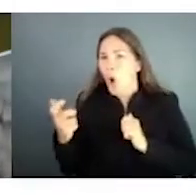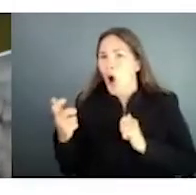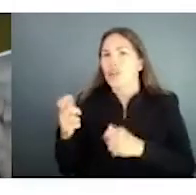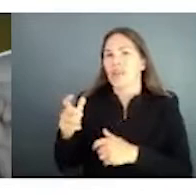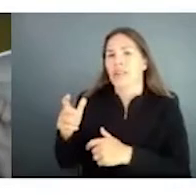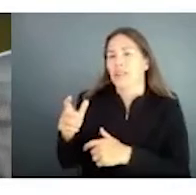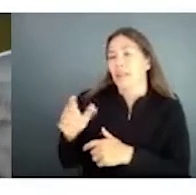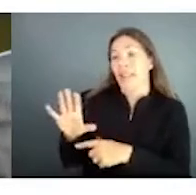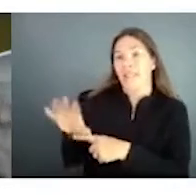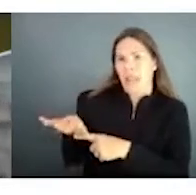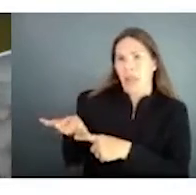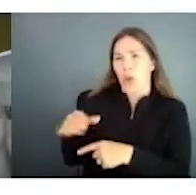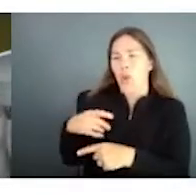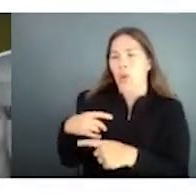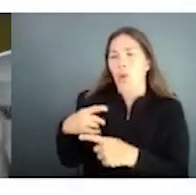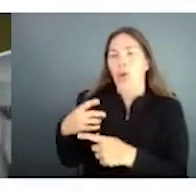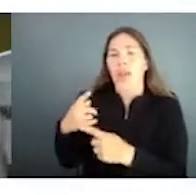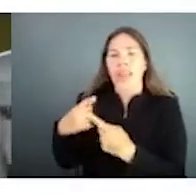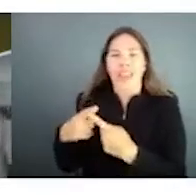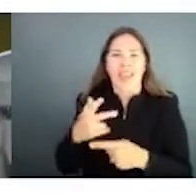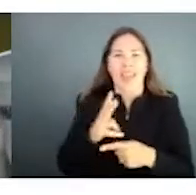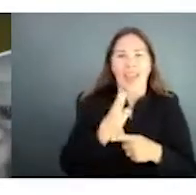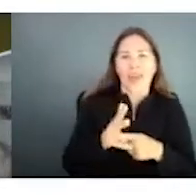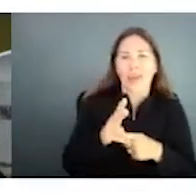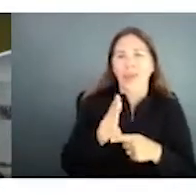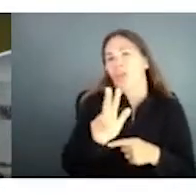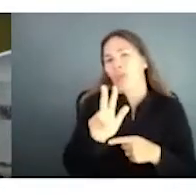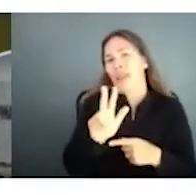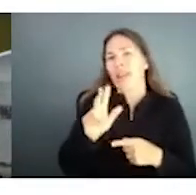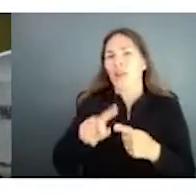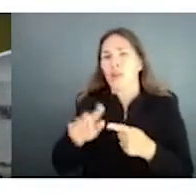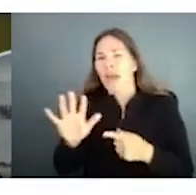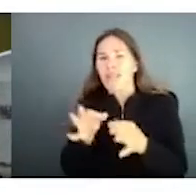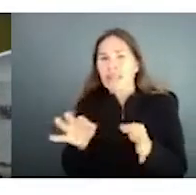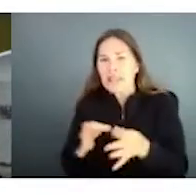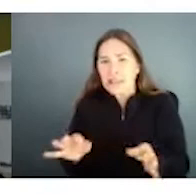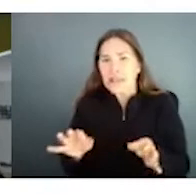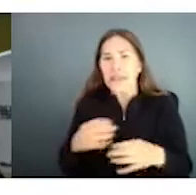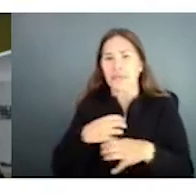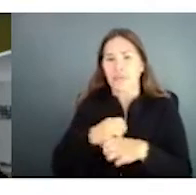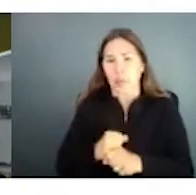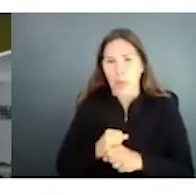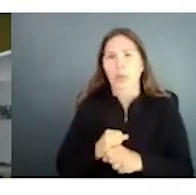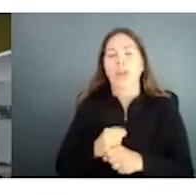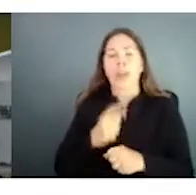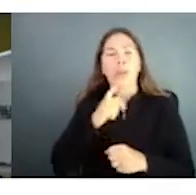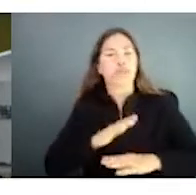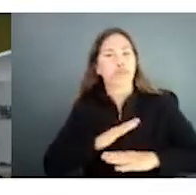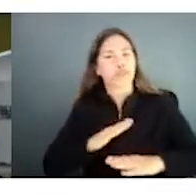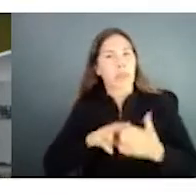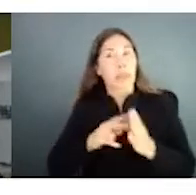then create a 3 to 5 sentence summary at the bottom, it not only satisfies me getting them to